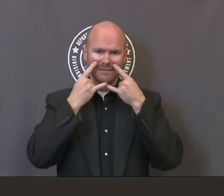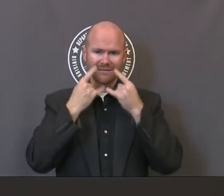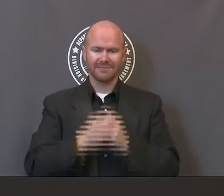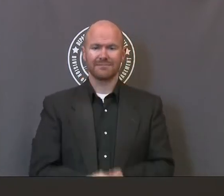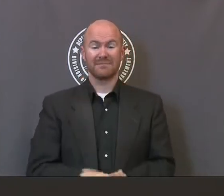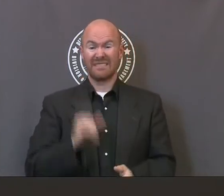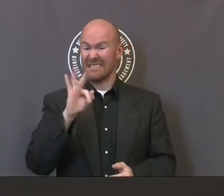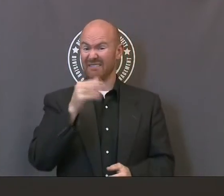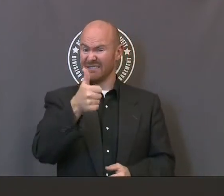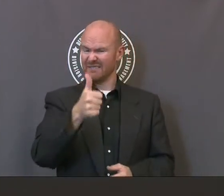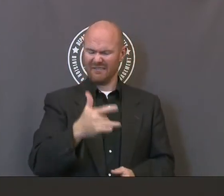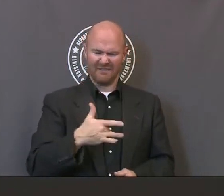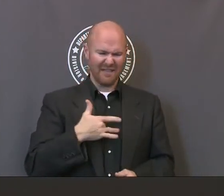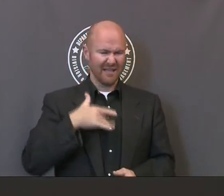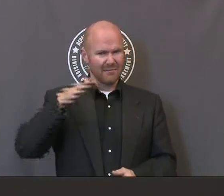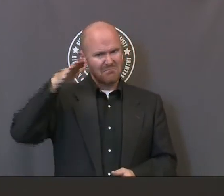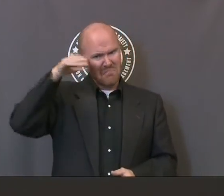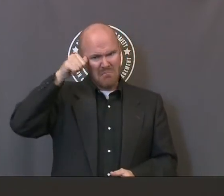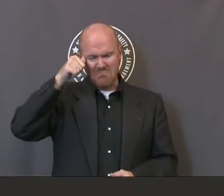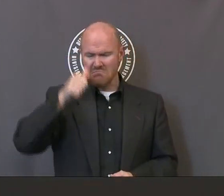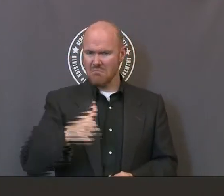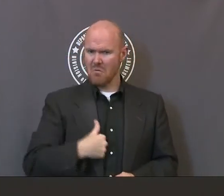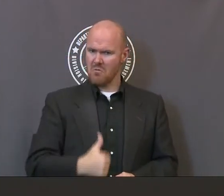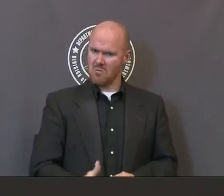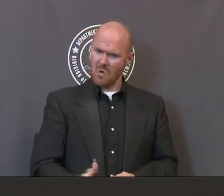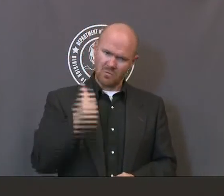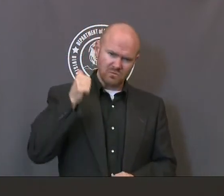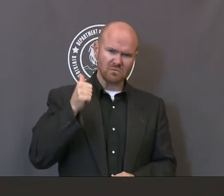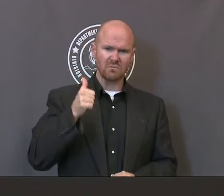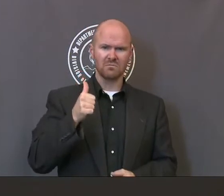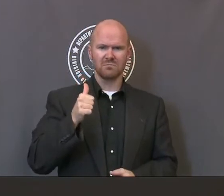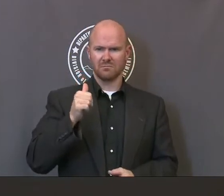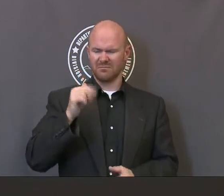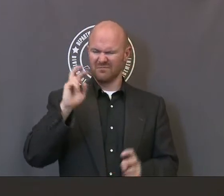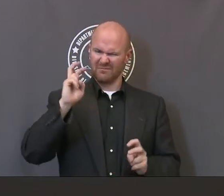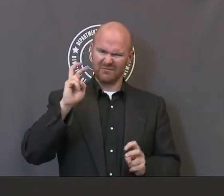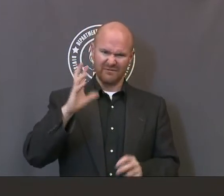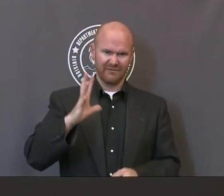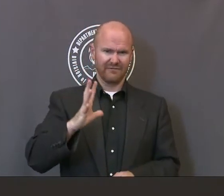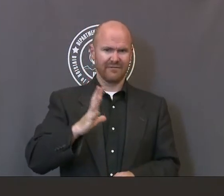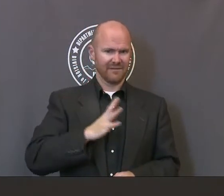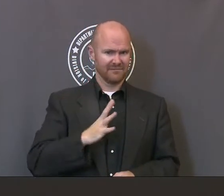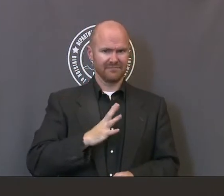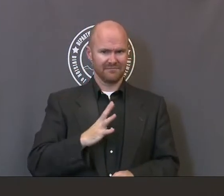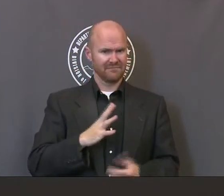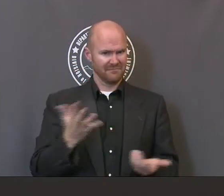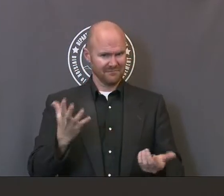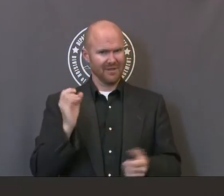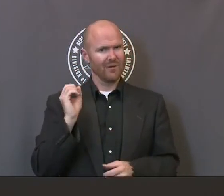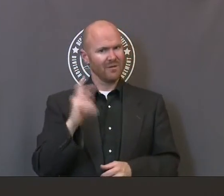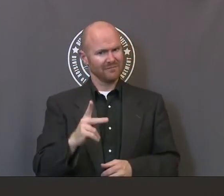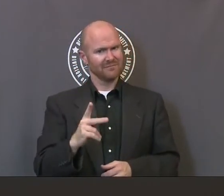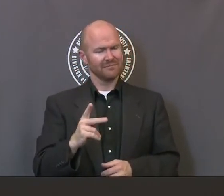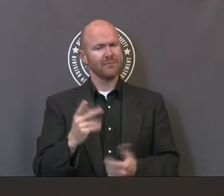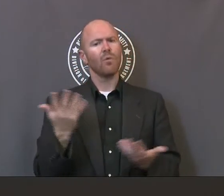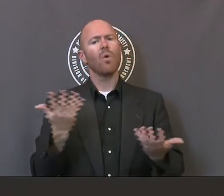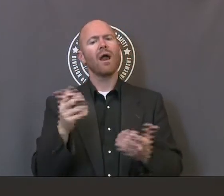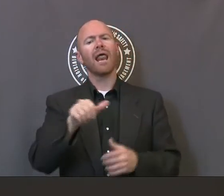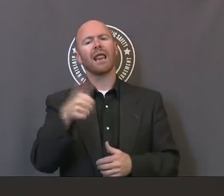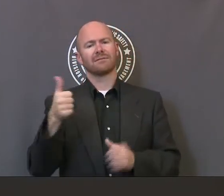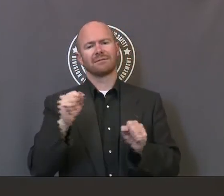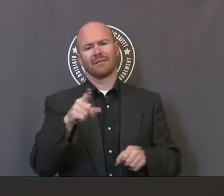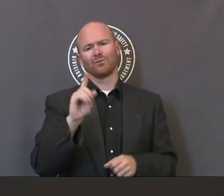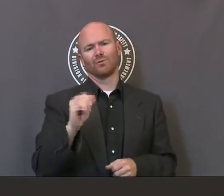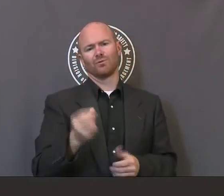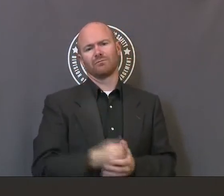simply unable to wear one or you do not, and it's that big of a situation to you, of a problem to you, then what can you do to